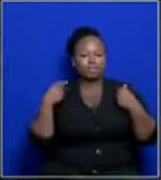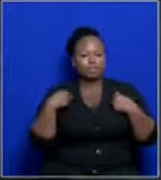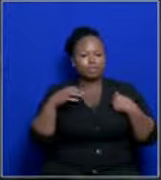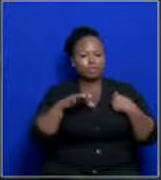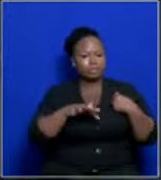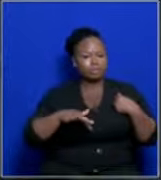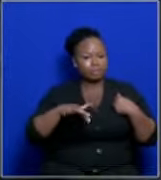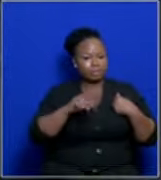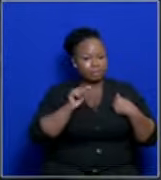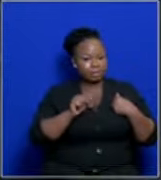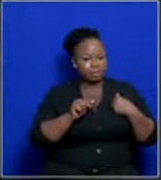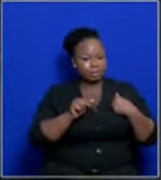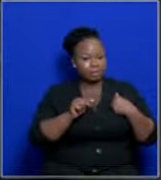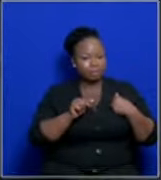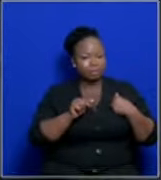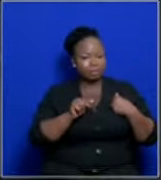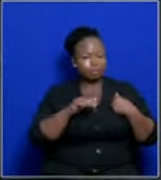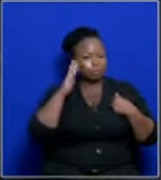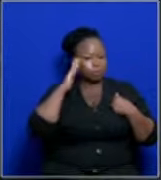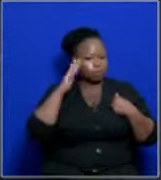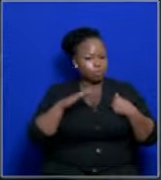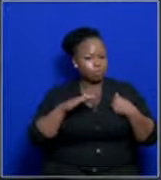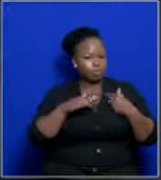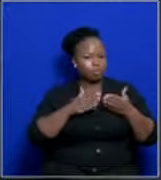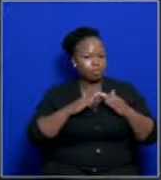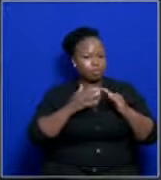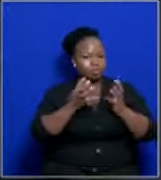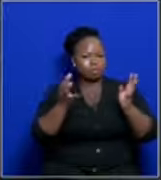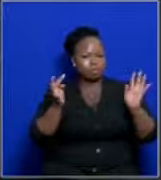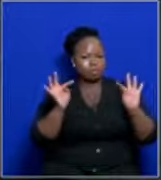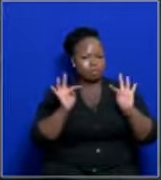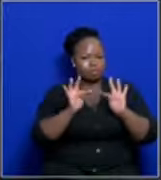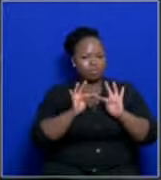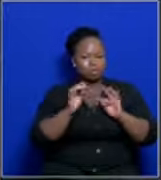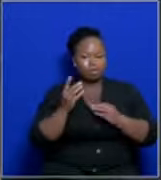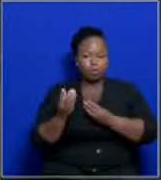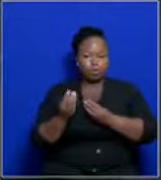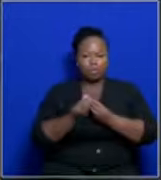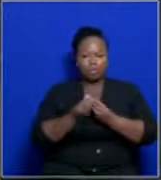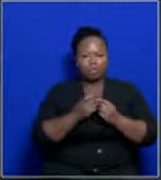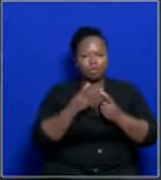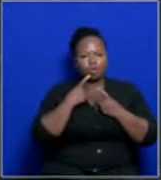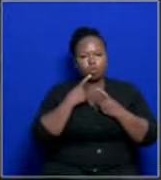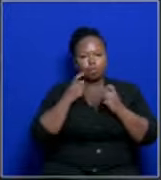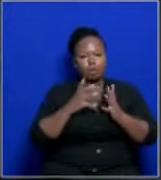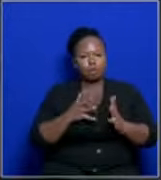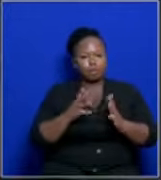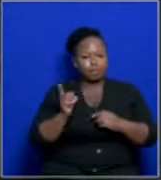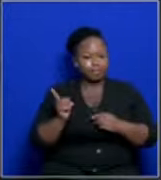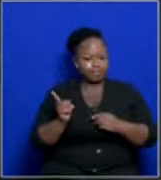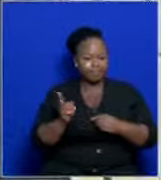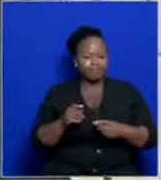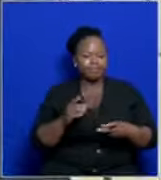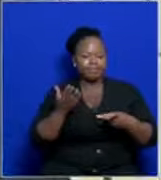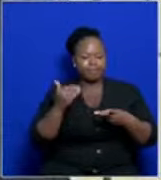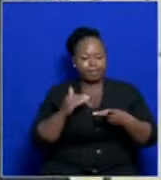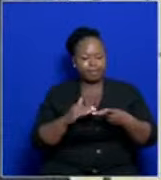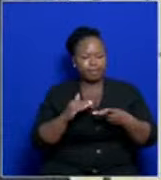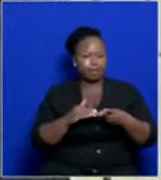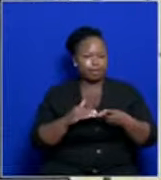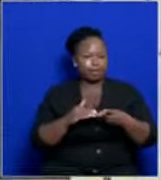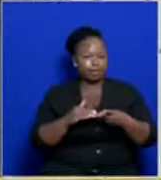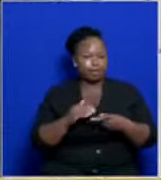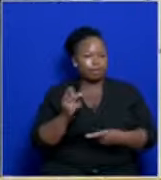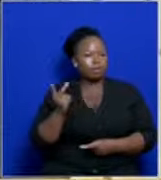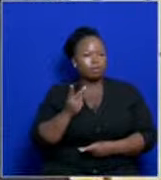residential complex, with a complainant. She does describe that. And then when you, so on her